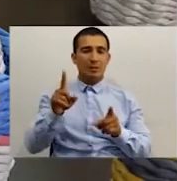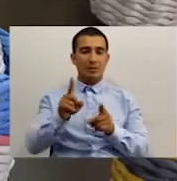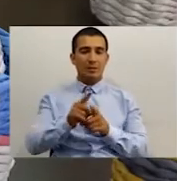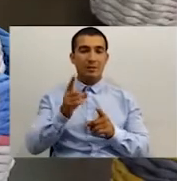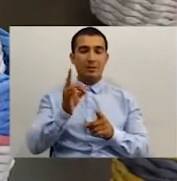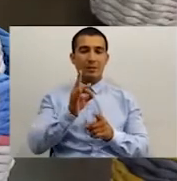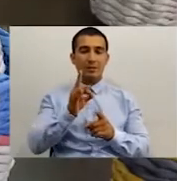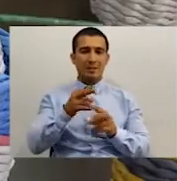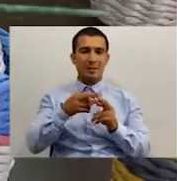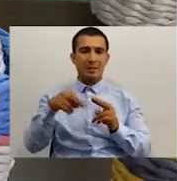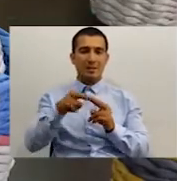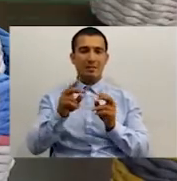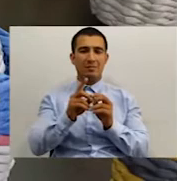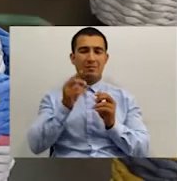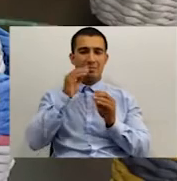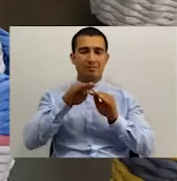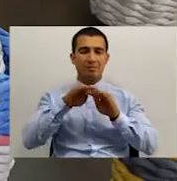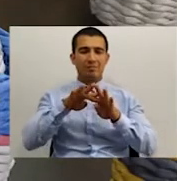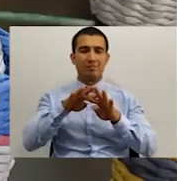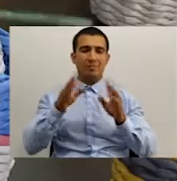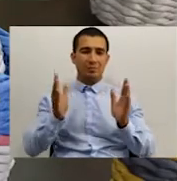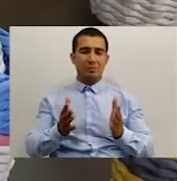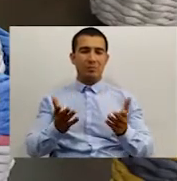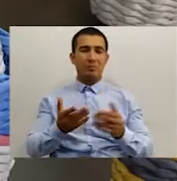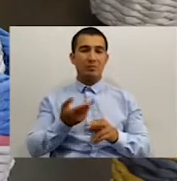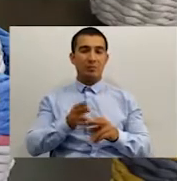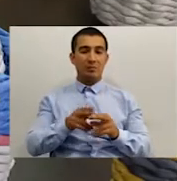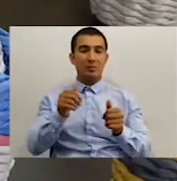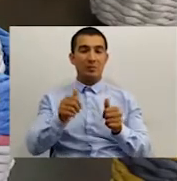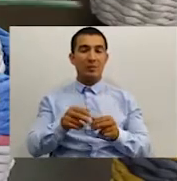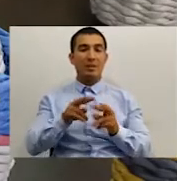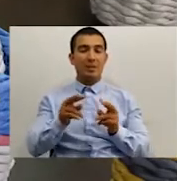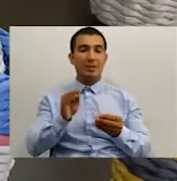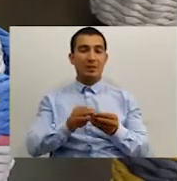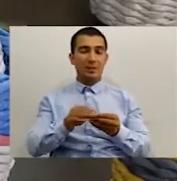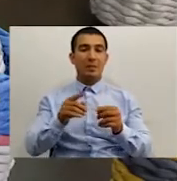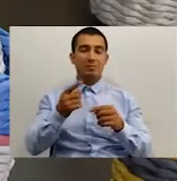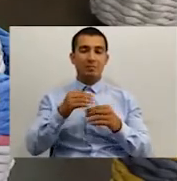teksti hammasi. Shu shaklda to'qib ketaveramiz.